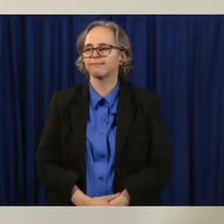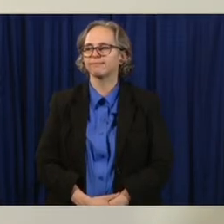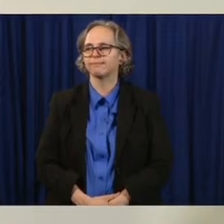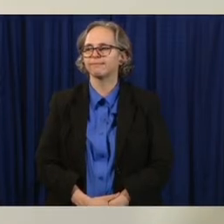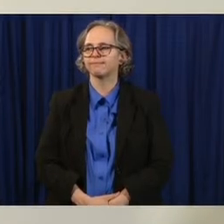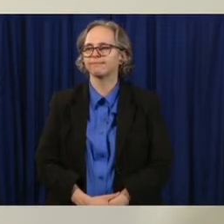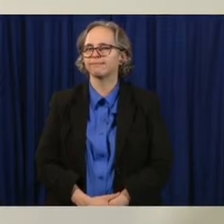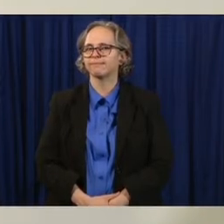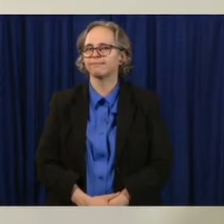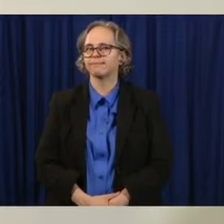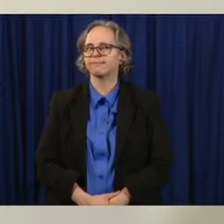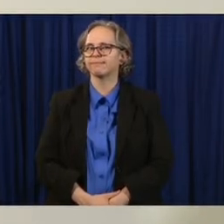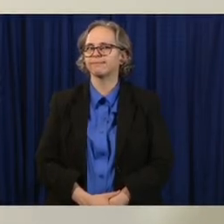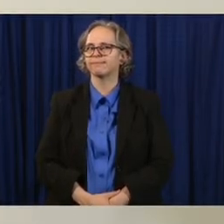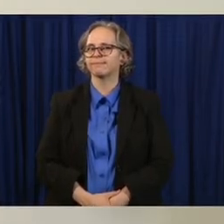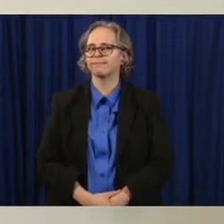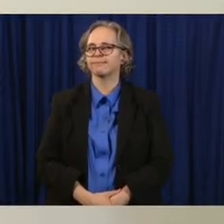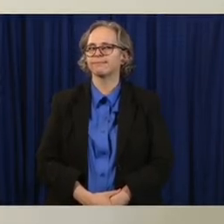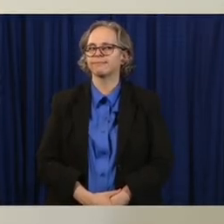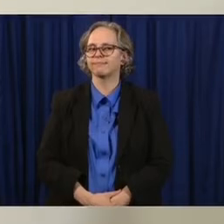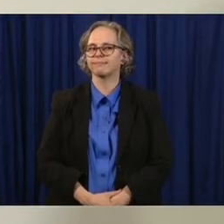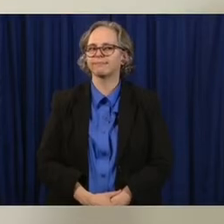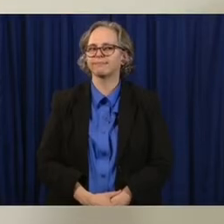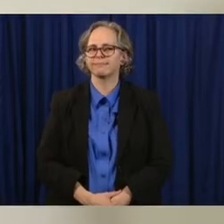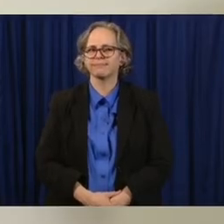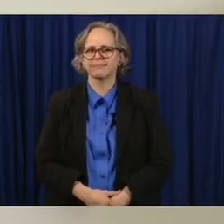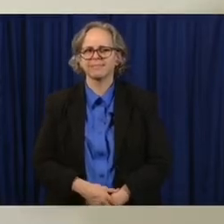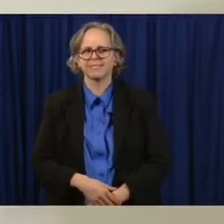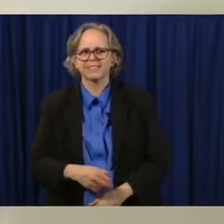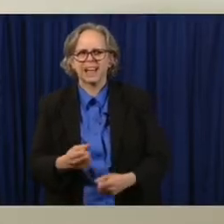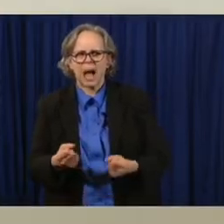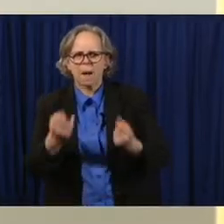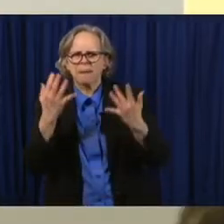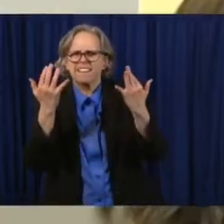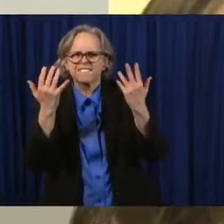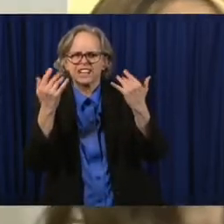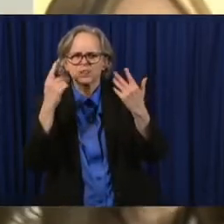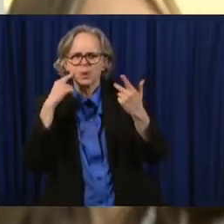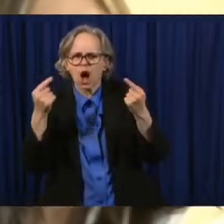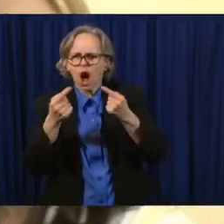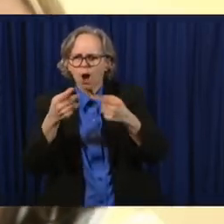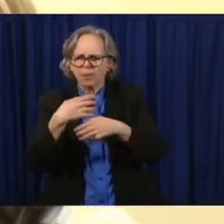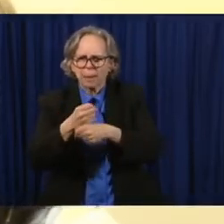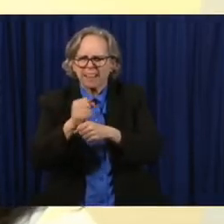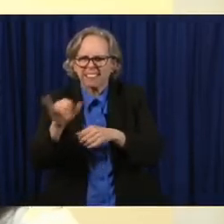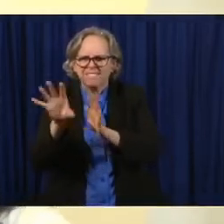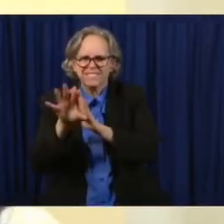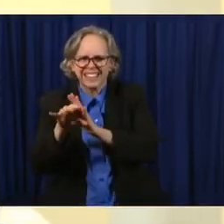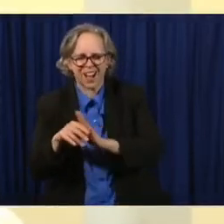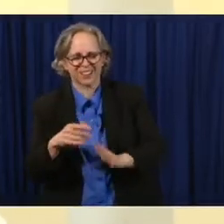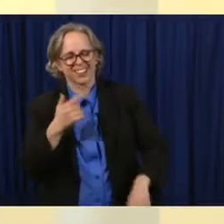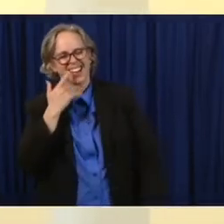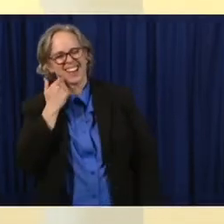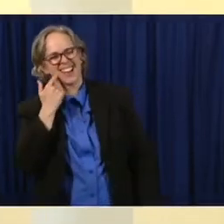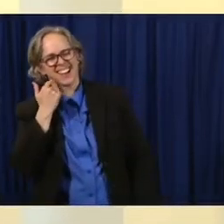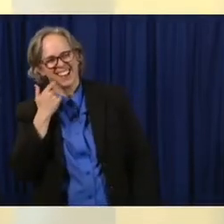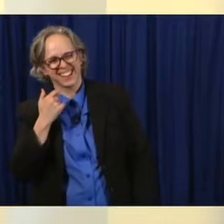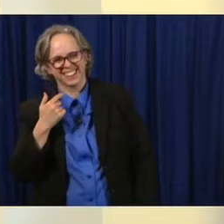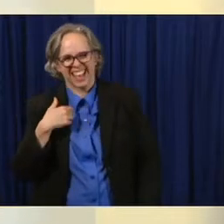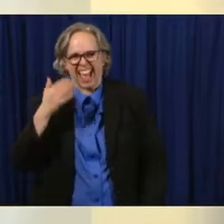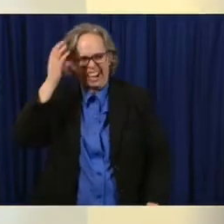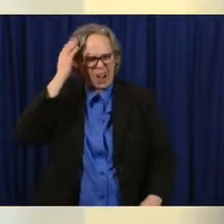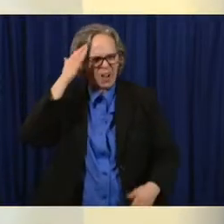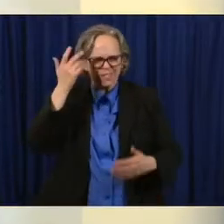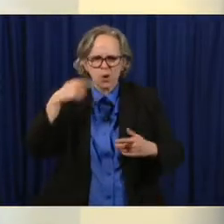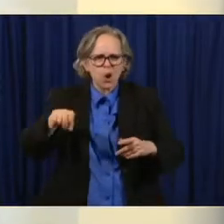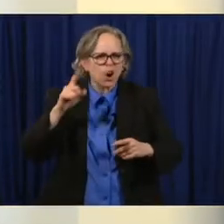How many fingers were snapped in the filming? I know. There's been some fun articles. I don't know if you could hear the volume at home.